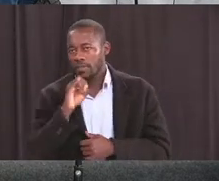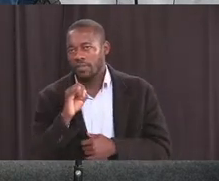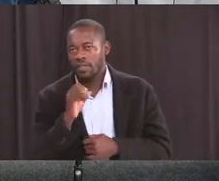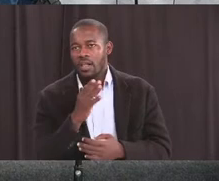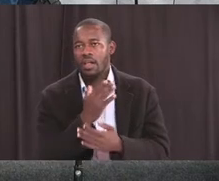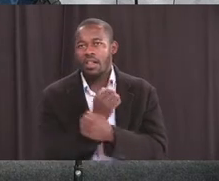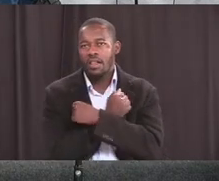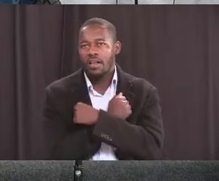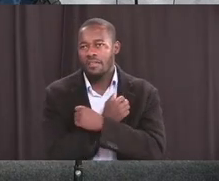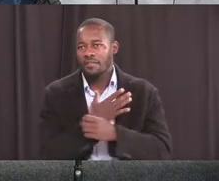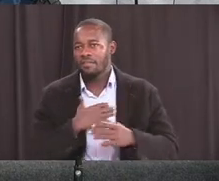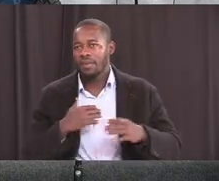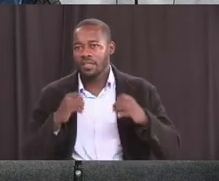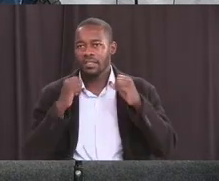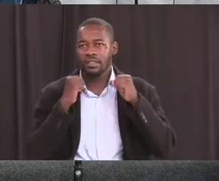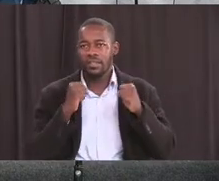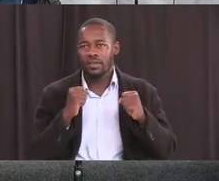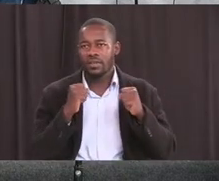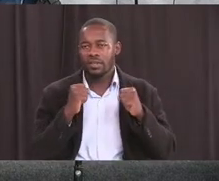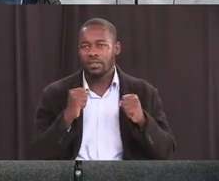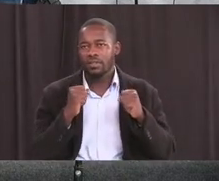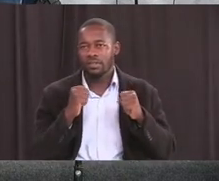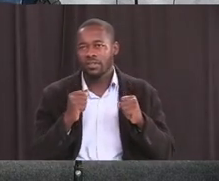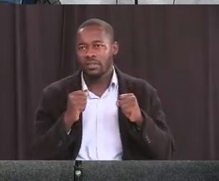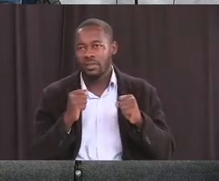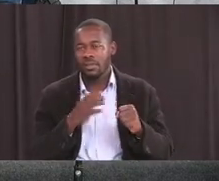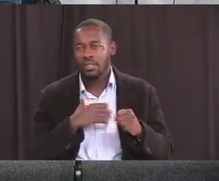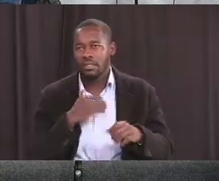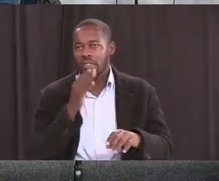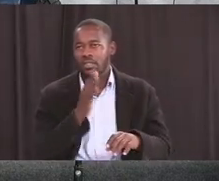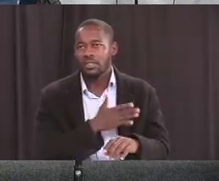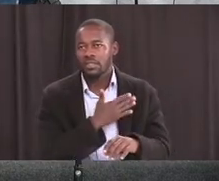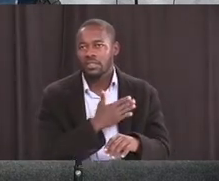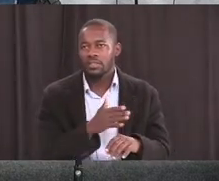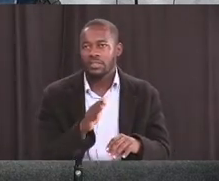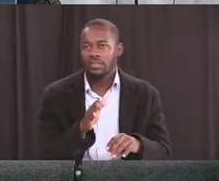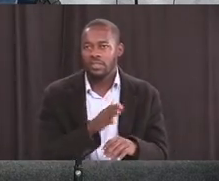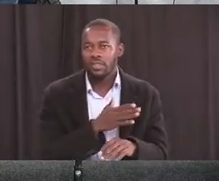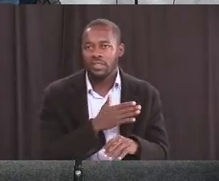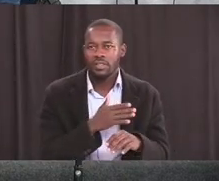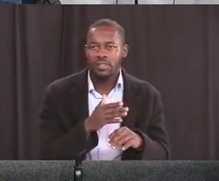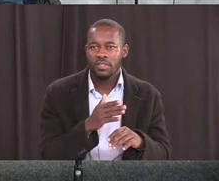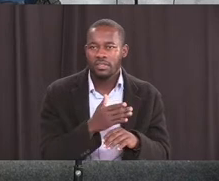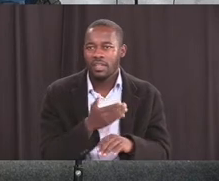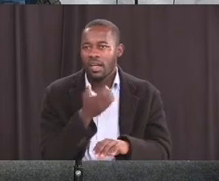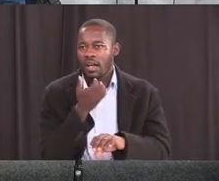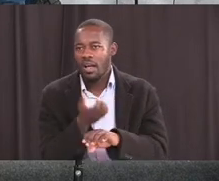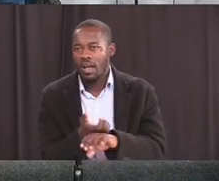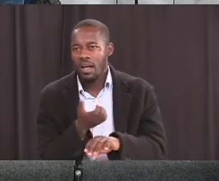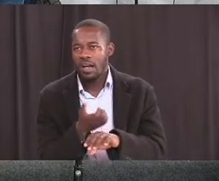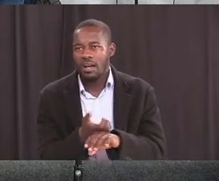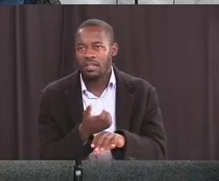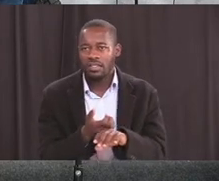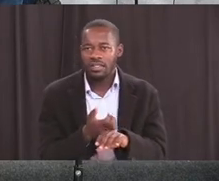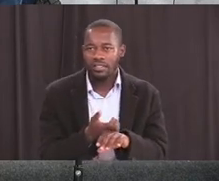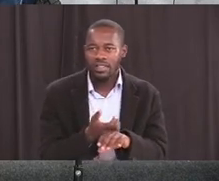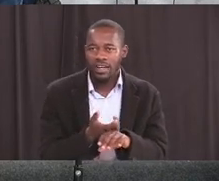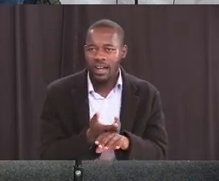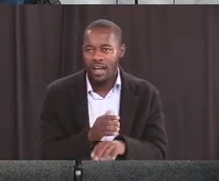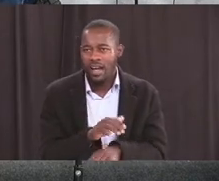my strength, my song. This cornerstone, the